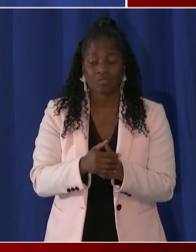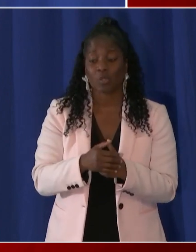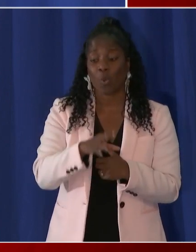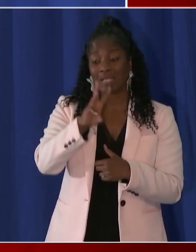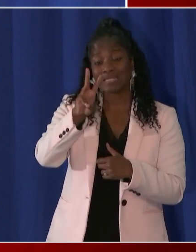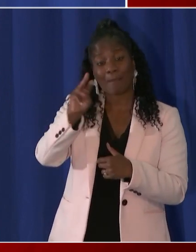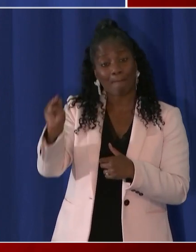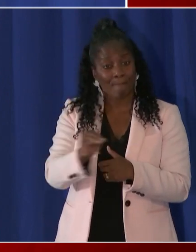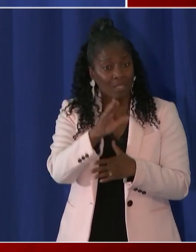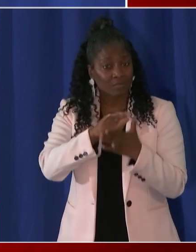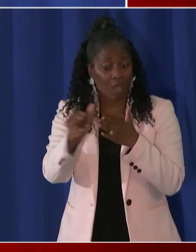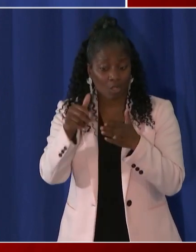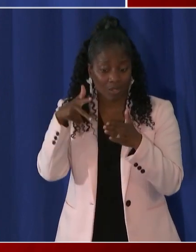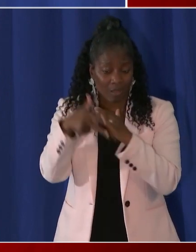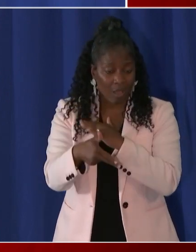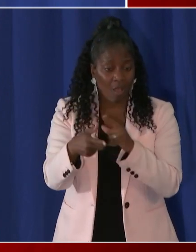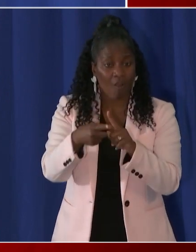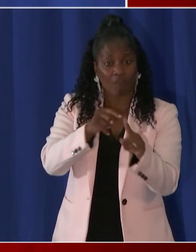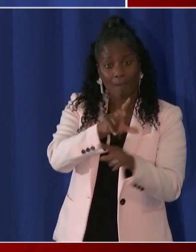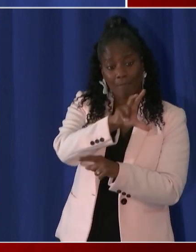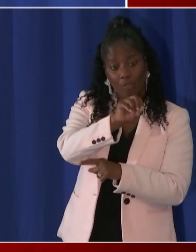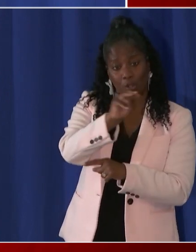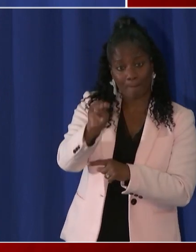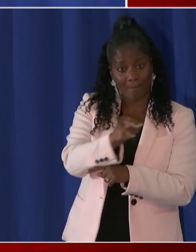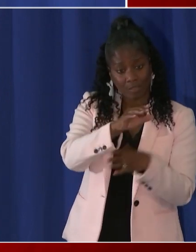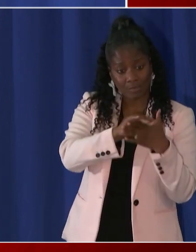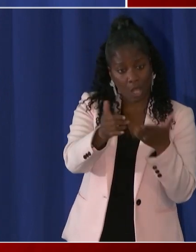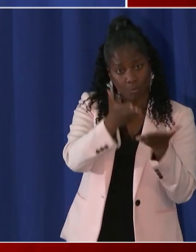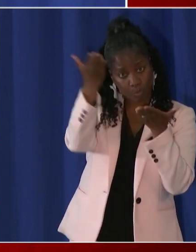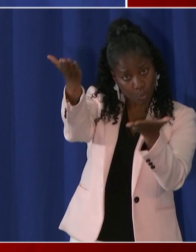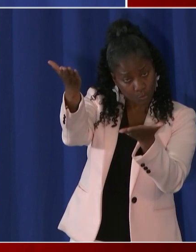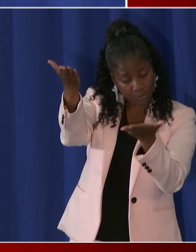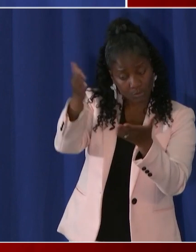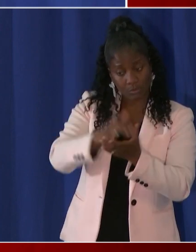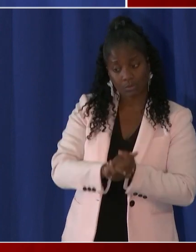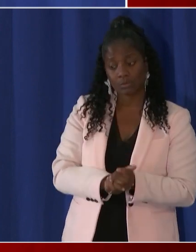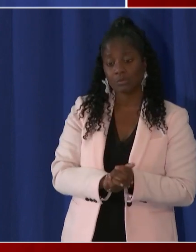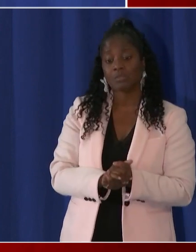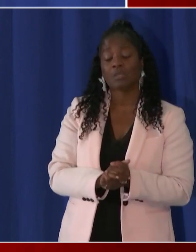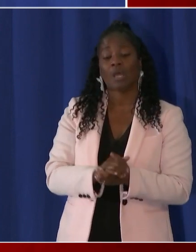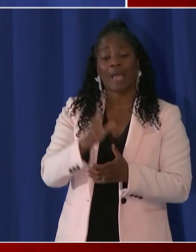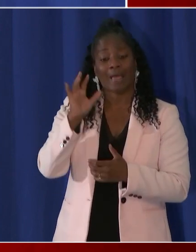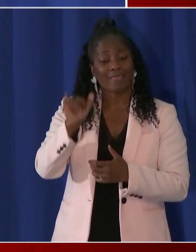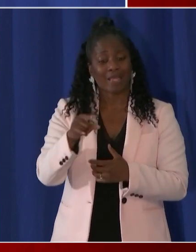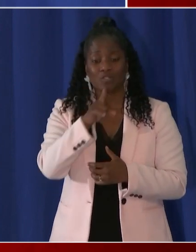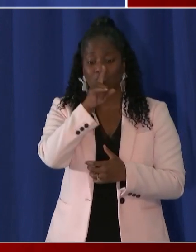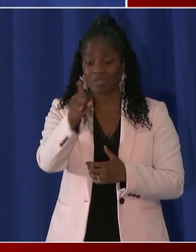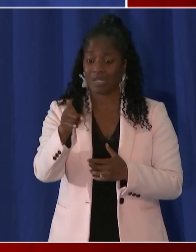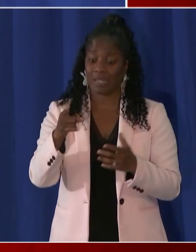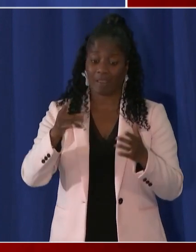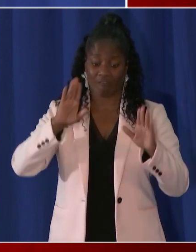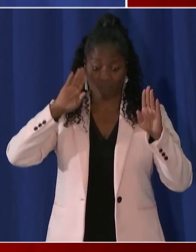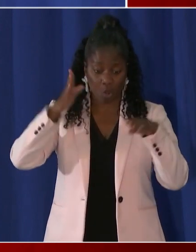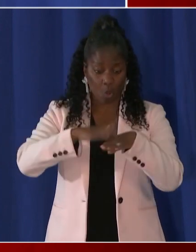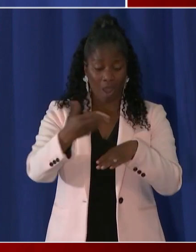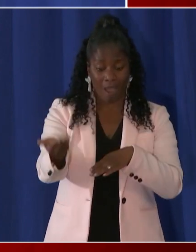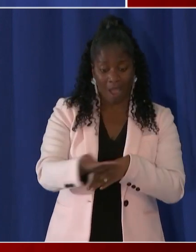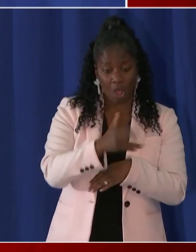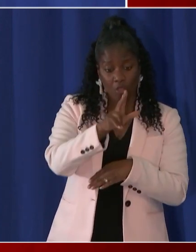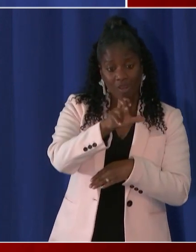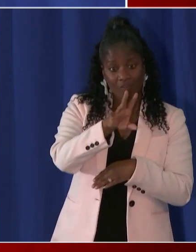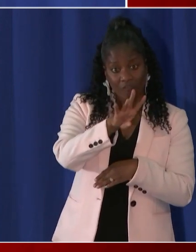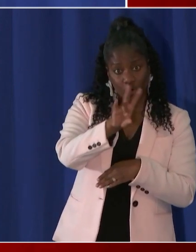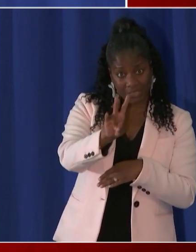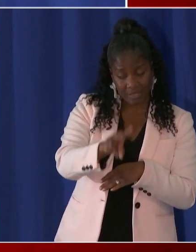$6 million cut from our $30 million proposal that is aimed at us hiring 347